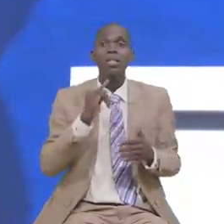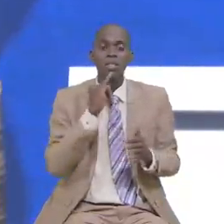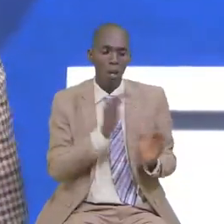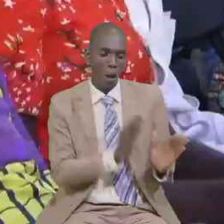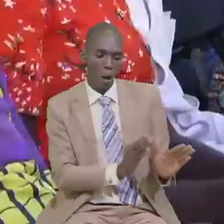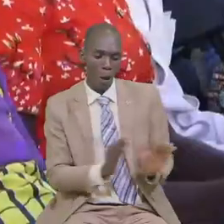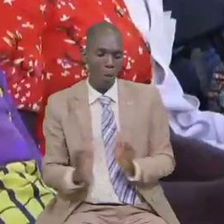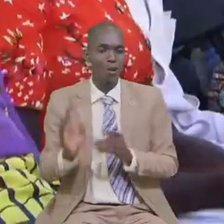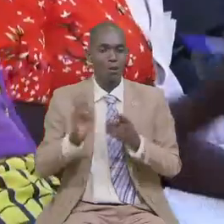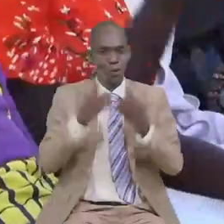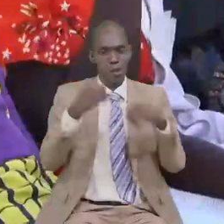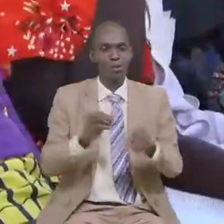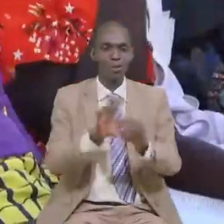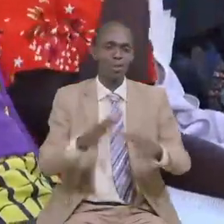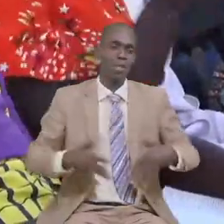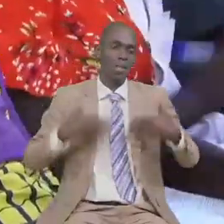fulfilled in your life.